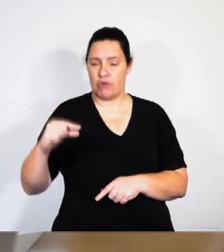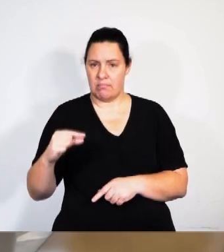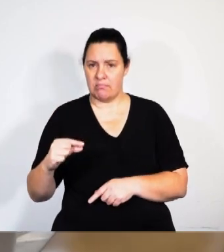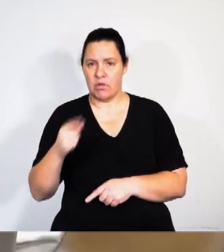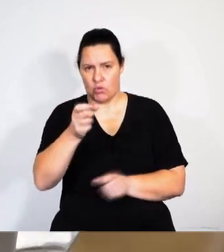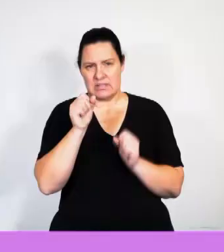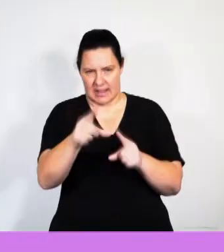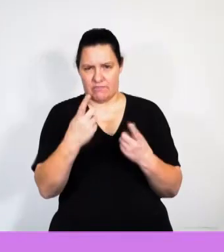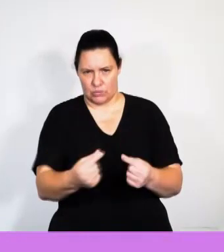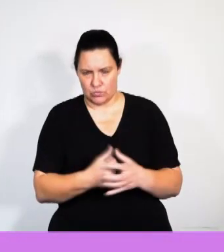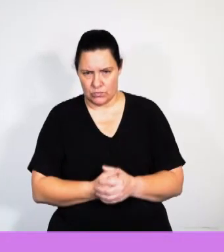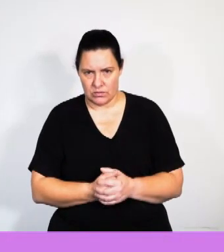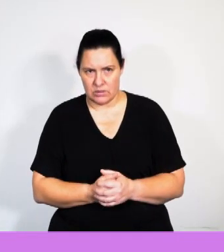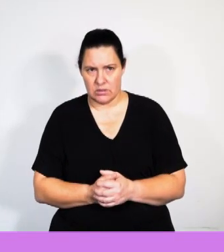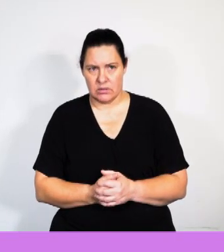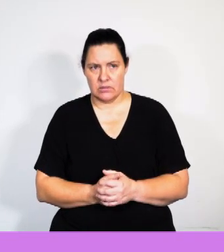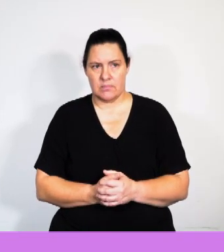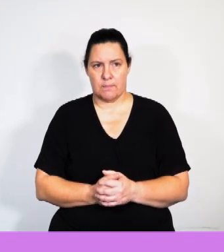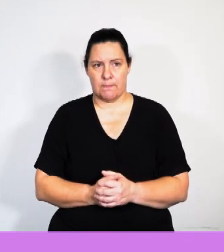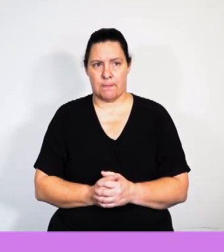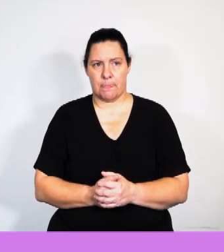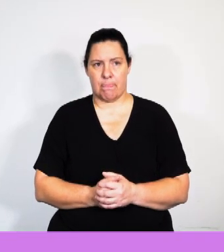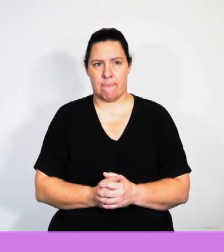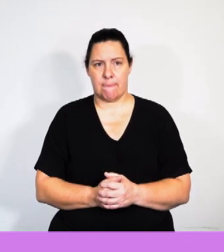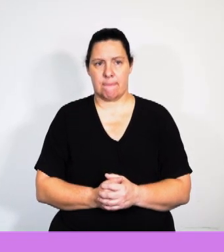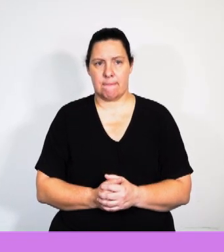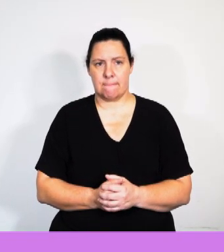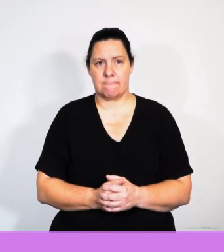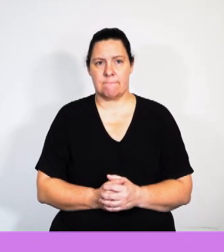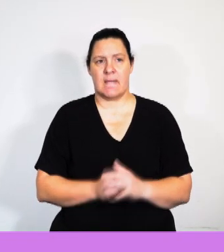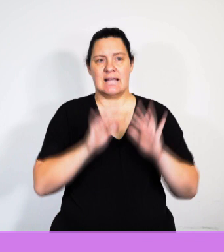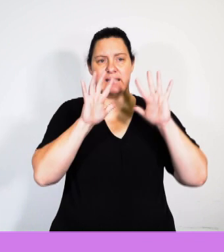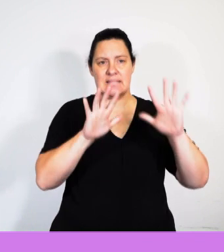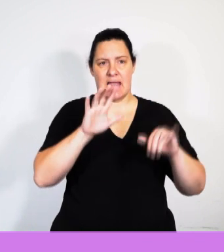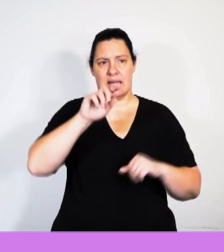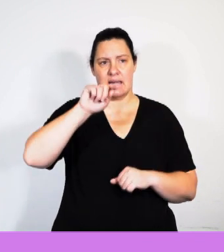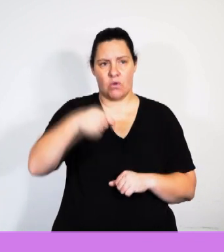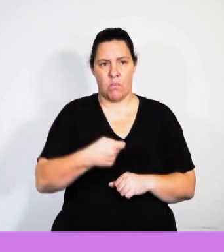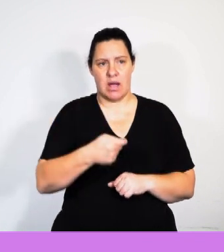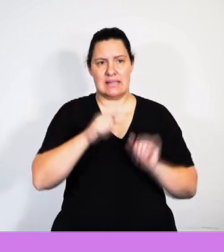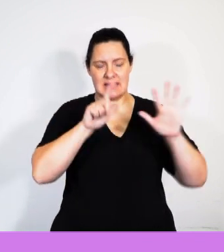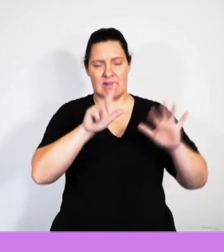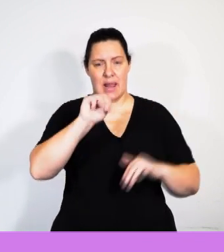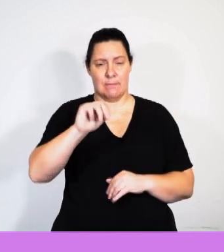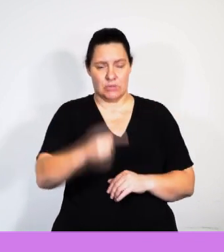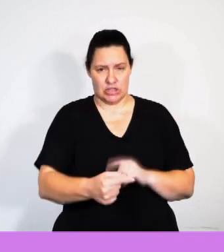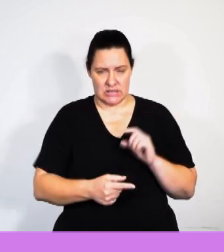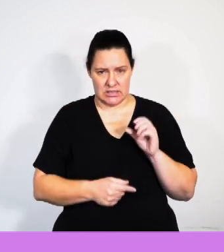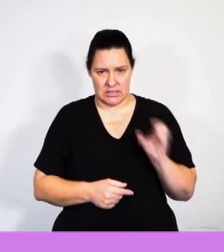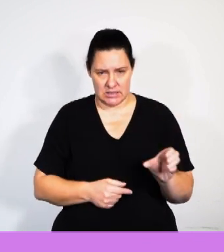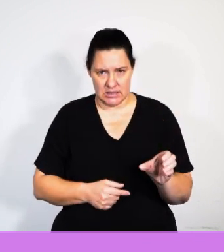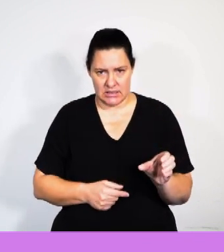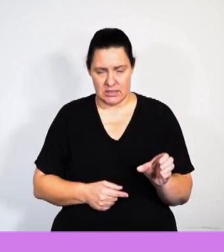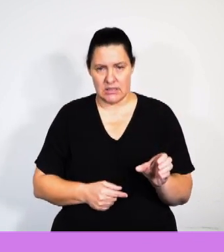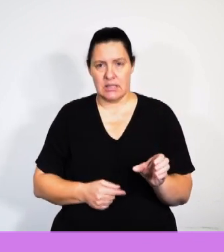grams. Right, let's see. I am going to keep my 10.7 milligram